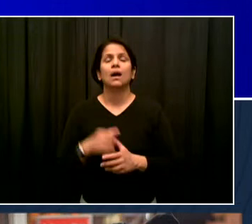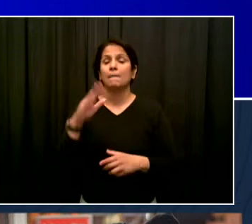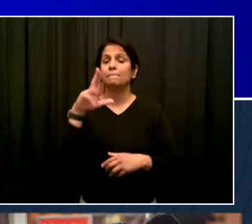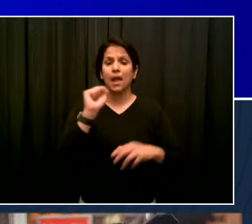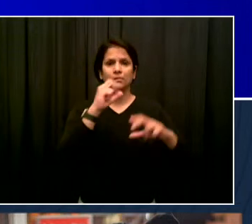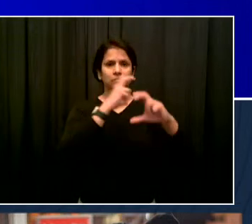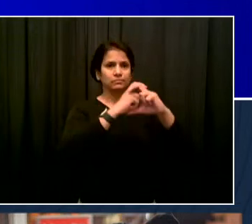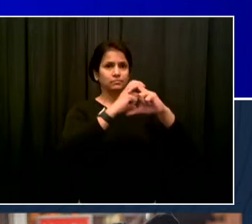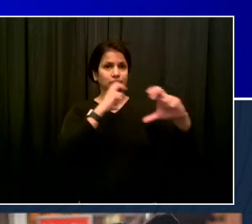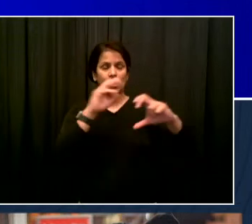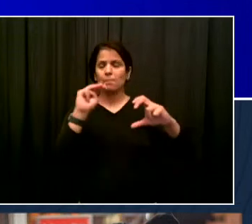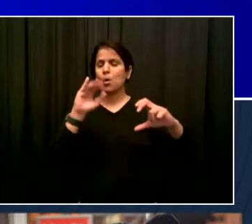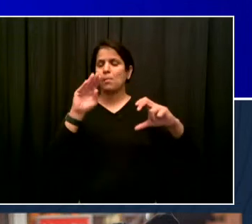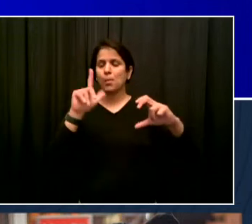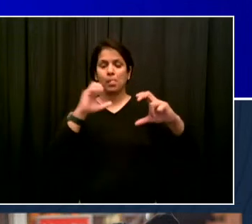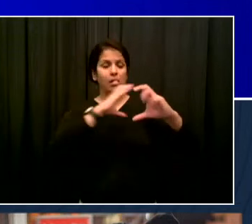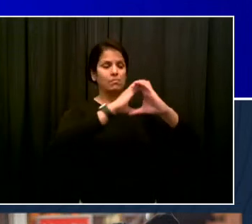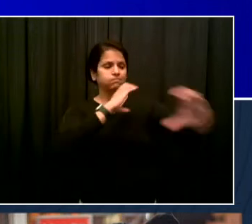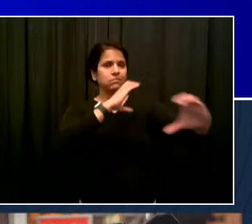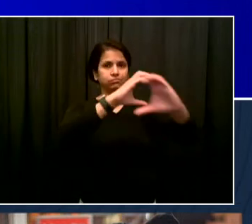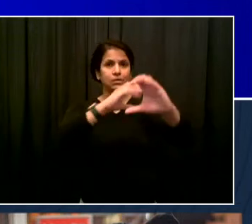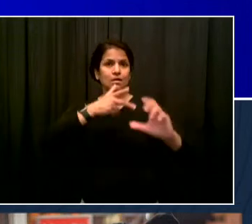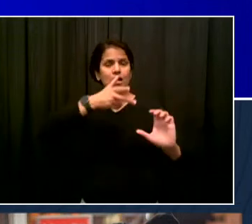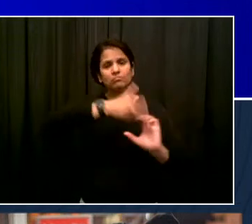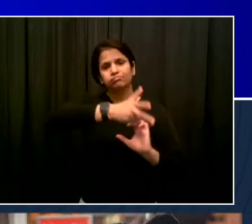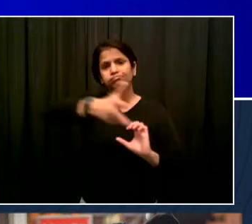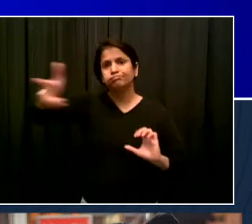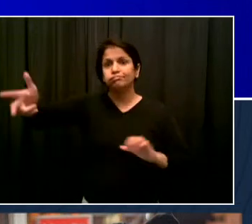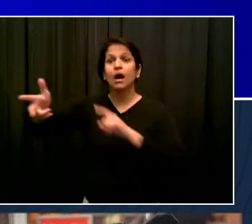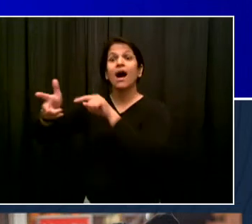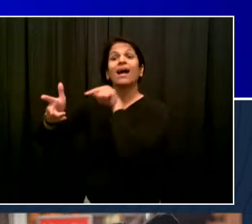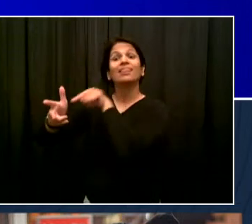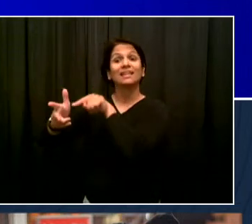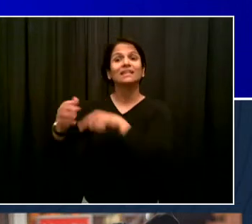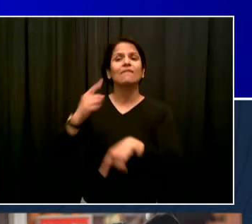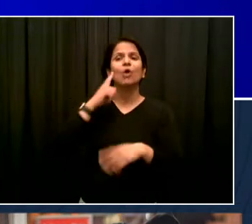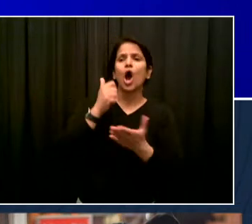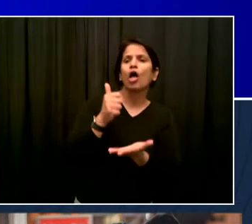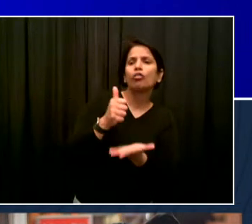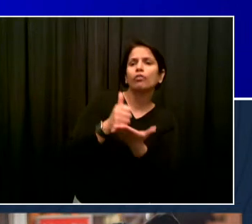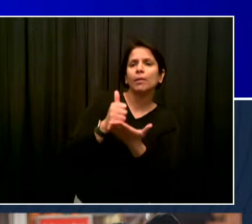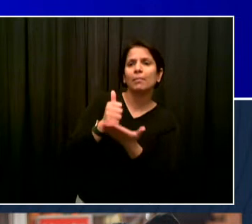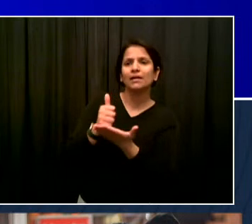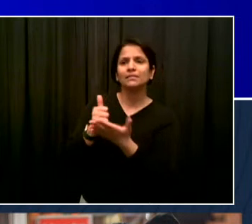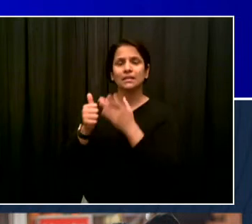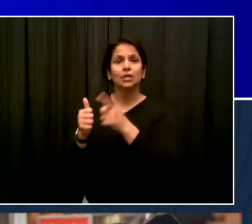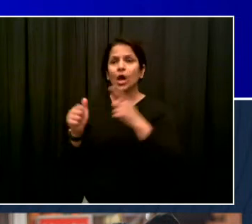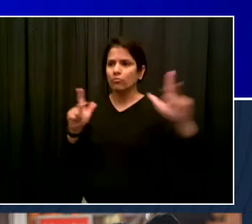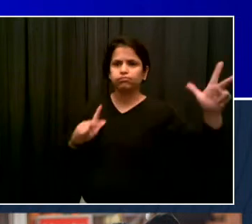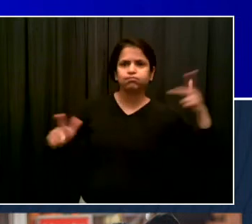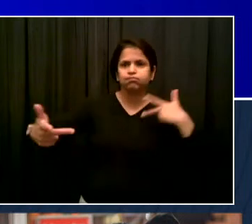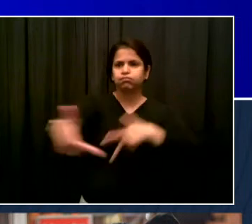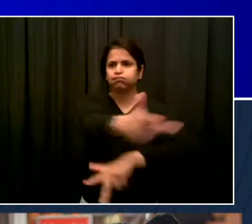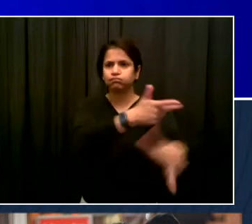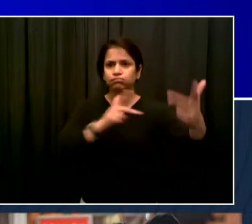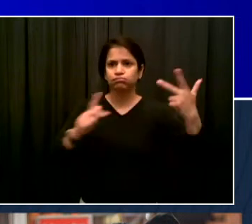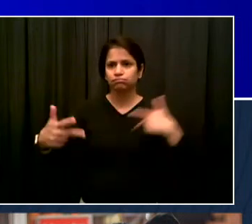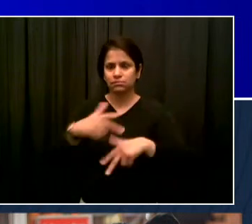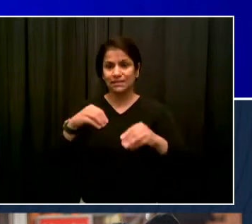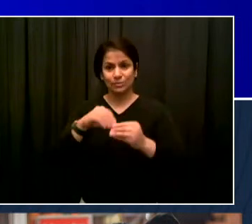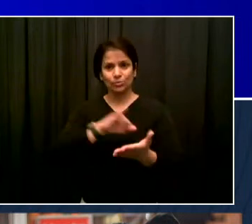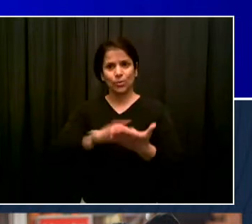and in greatest need, homeless folks, those with substance misuse issues. This is a model that has